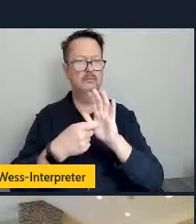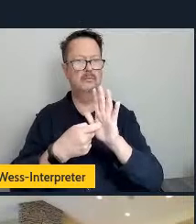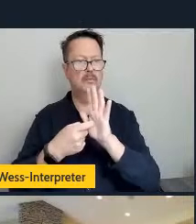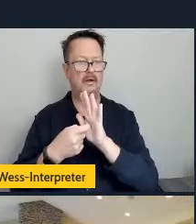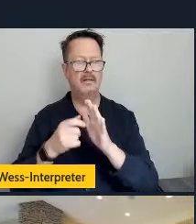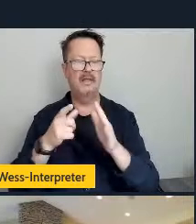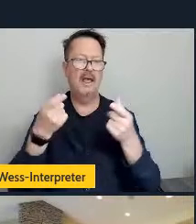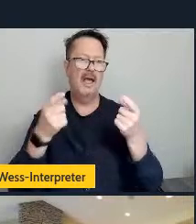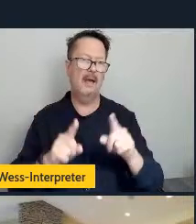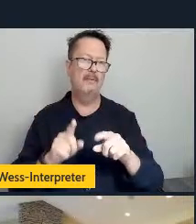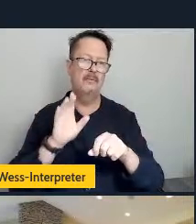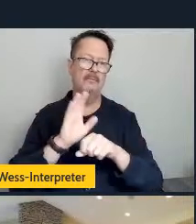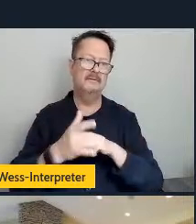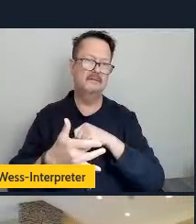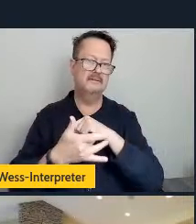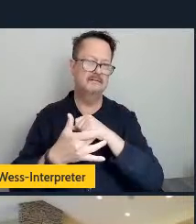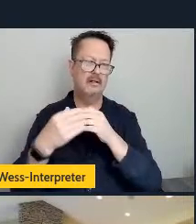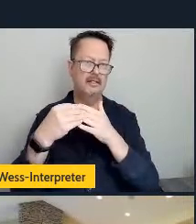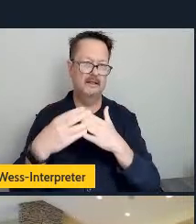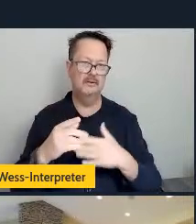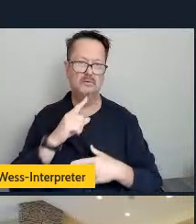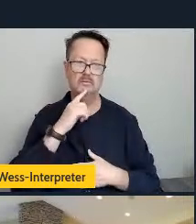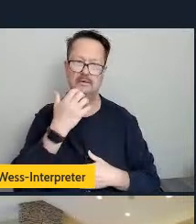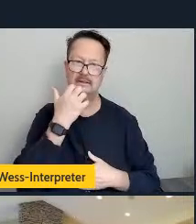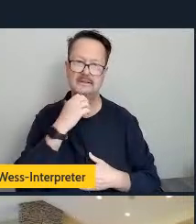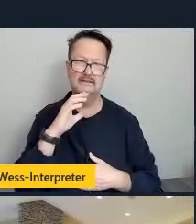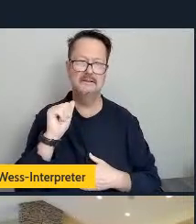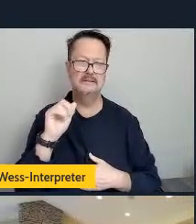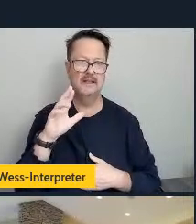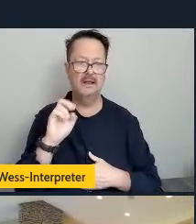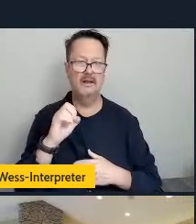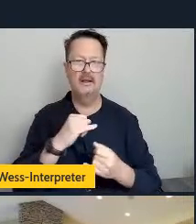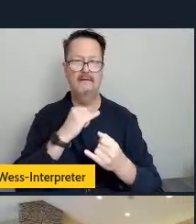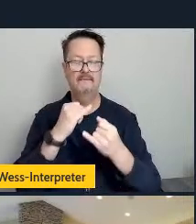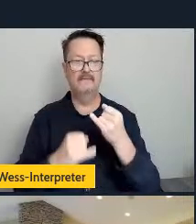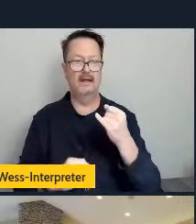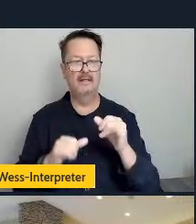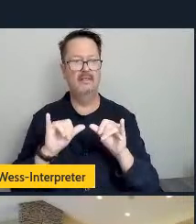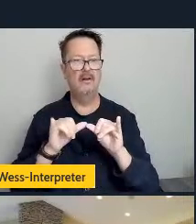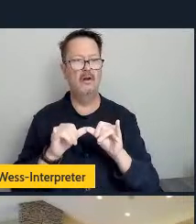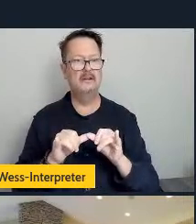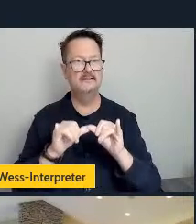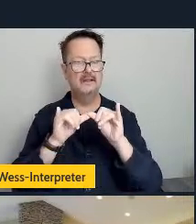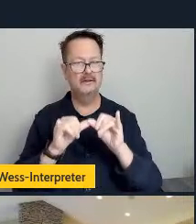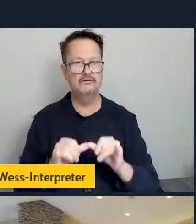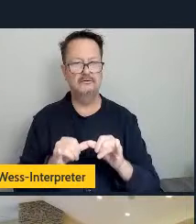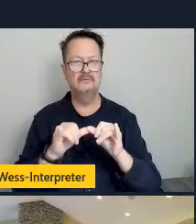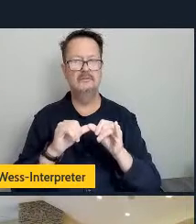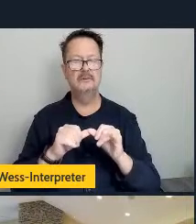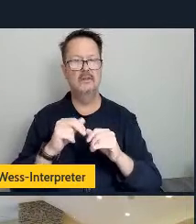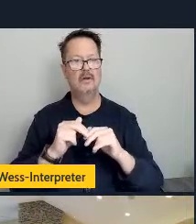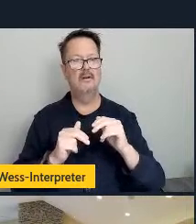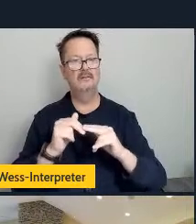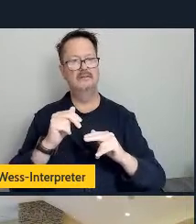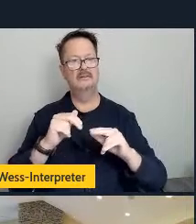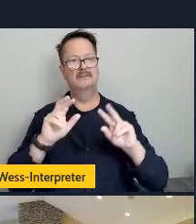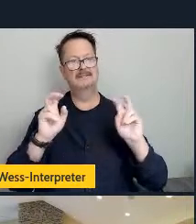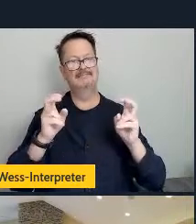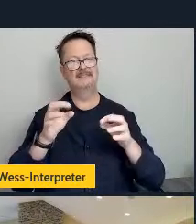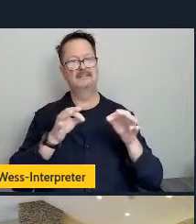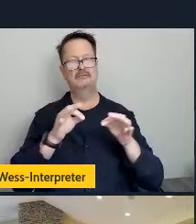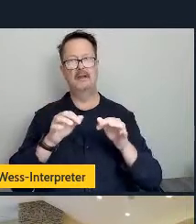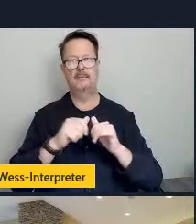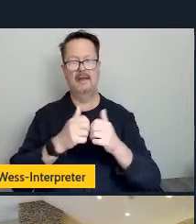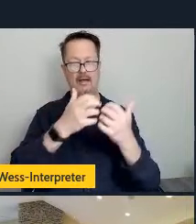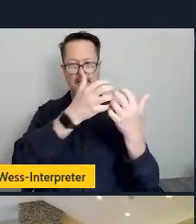and technology leaders usually care about. Finally, the architecture here, it describes how components work